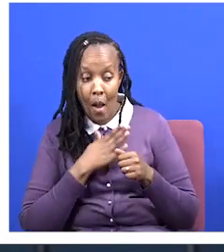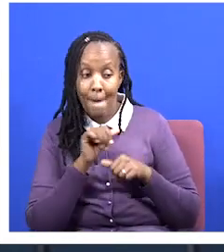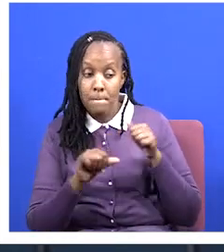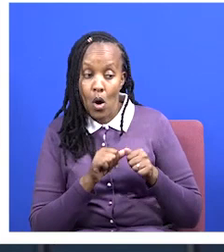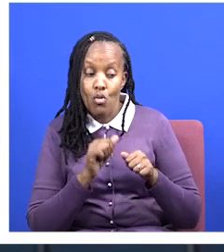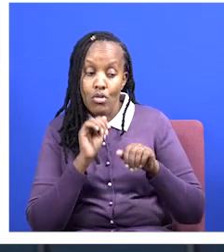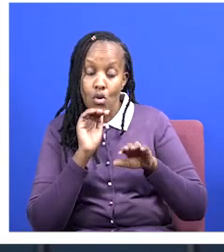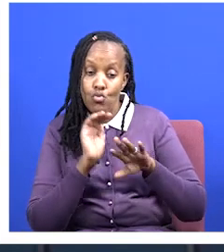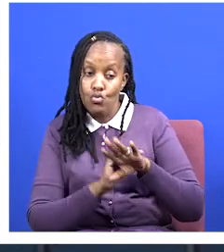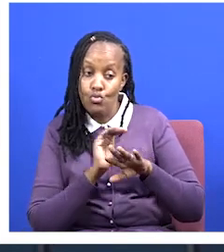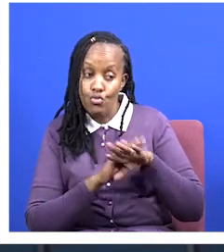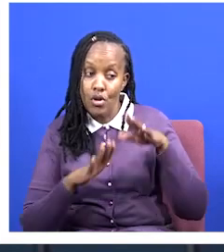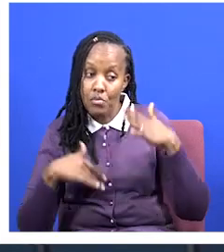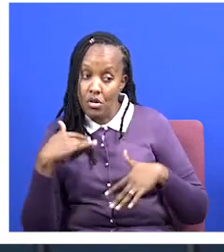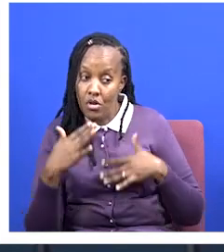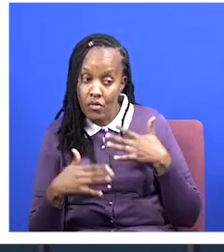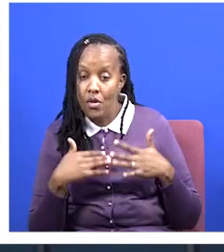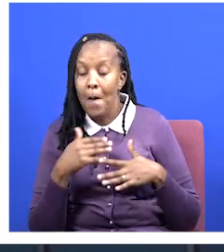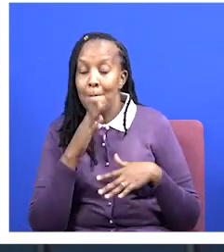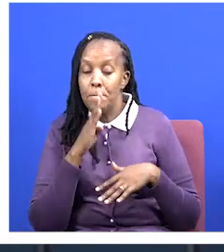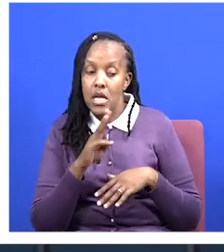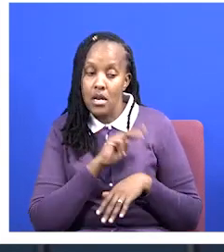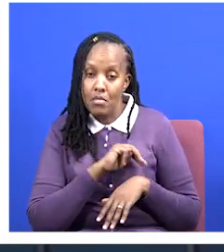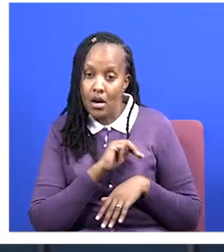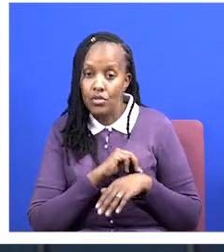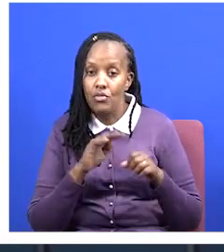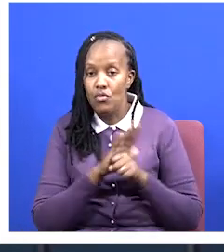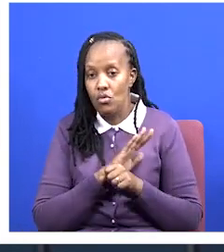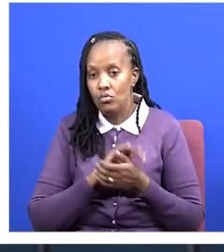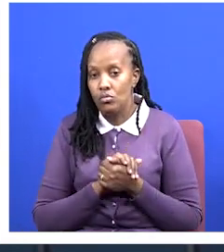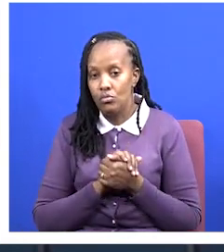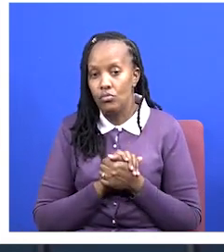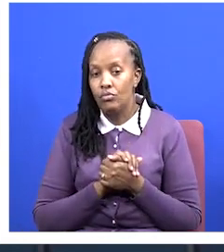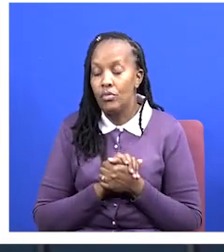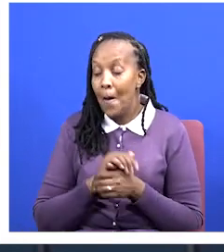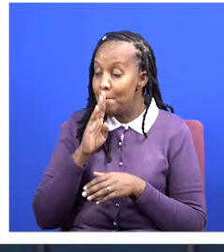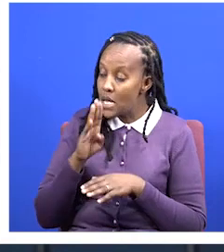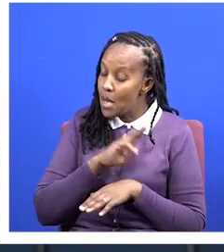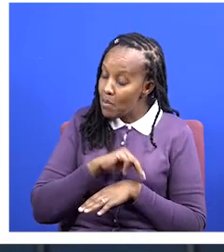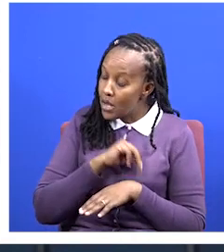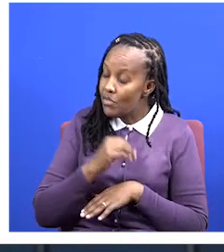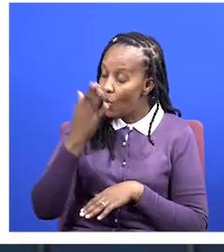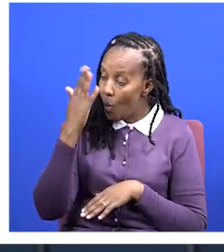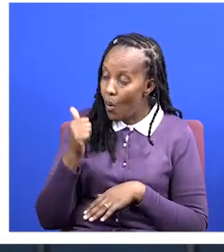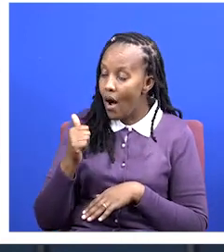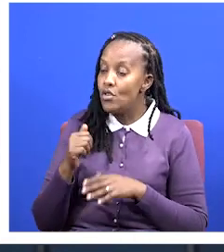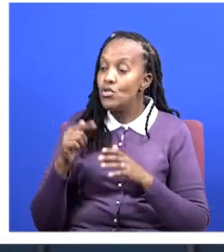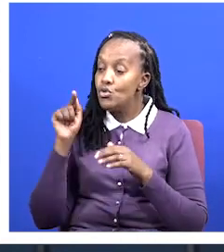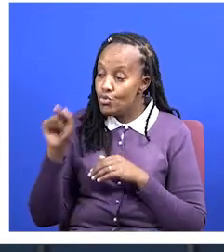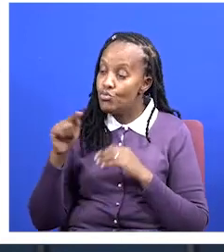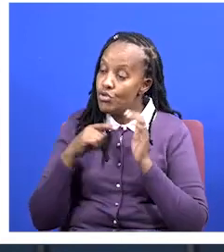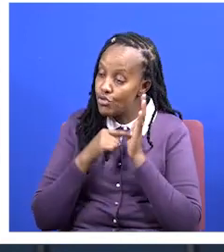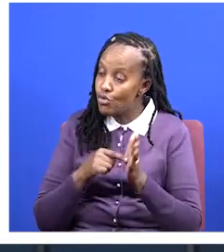reminding me about the beatitudes, mm-hmm. of being merciful. Yeah. Always be merciful because